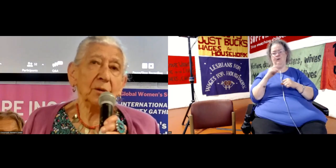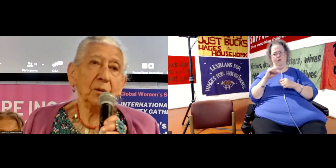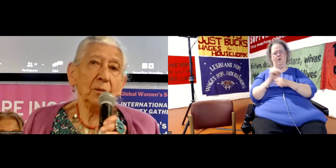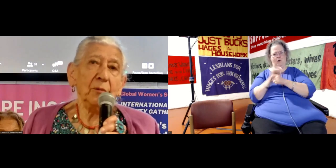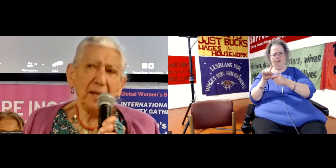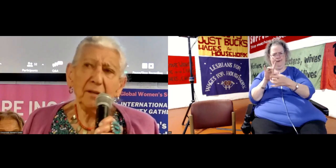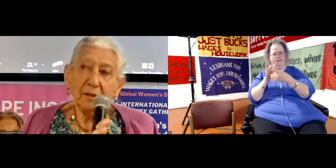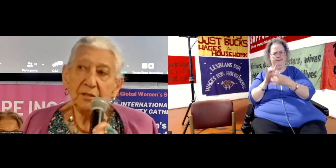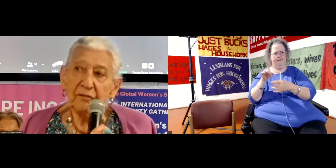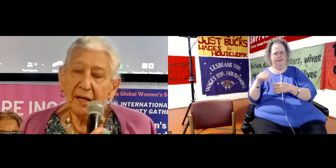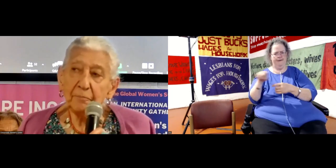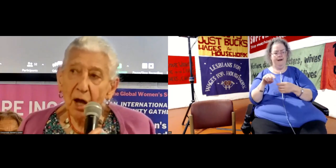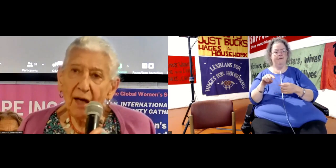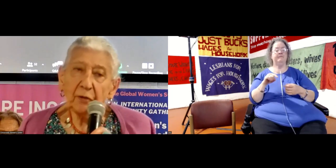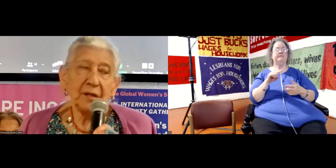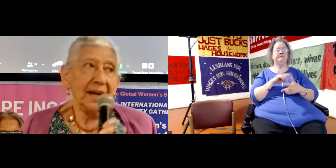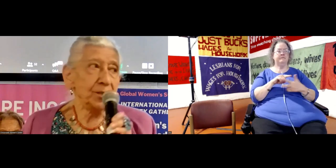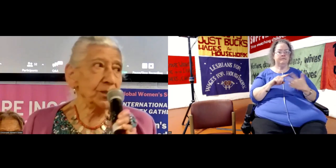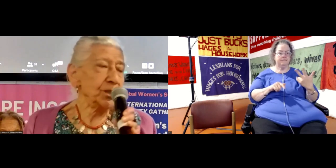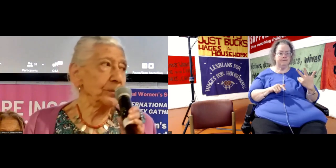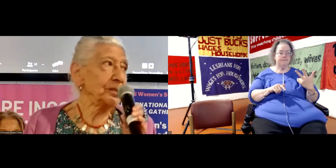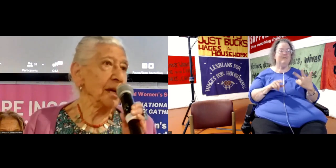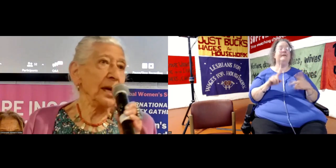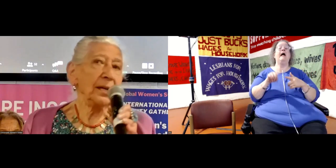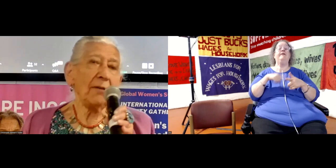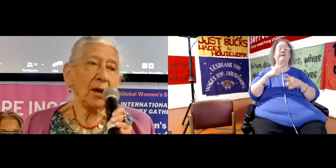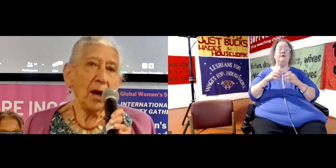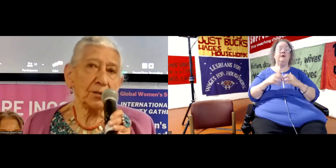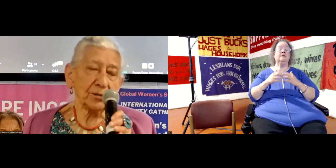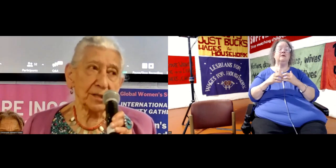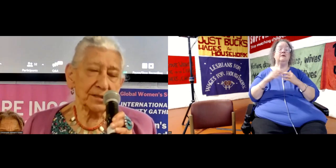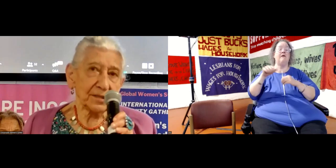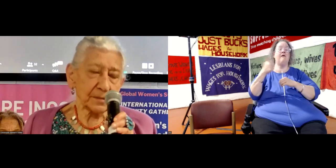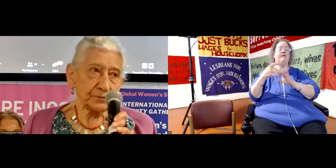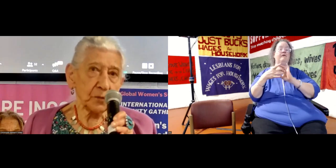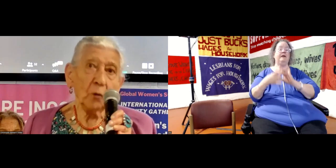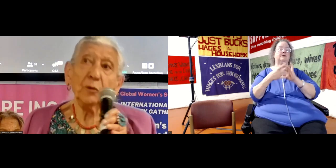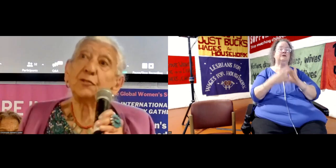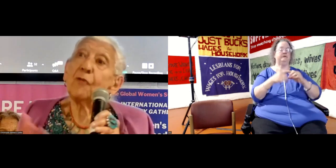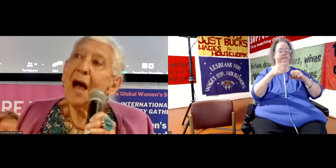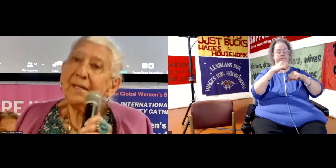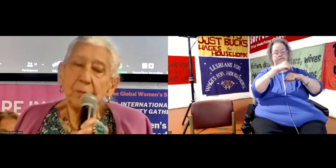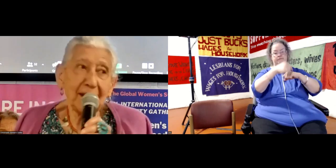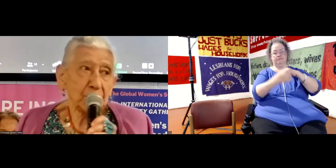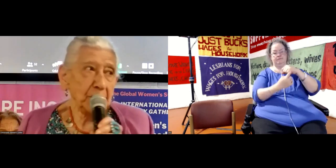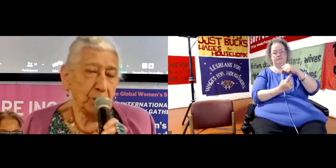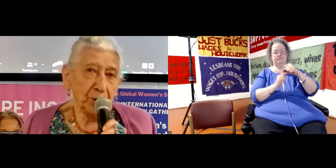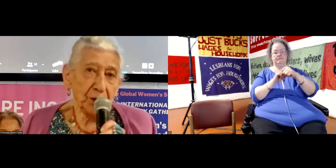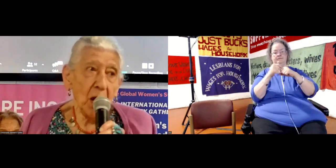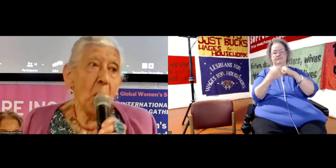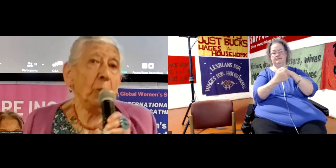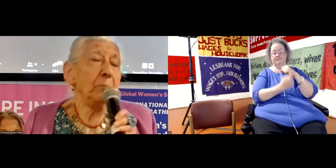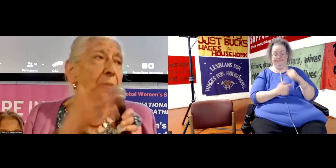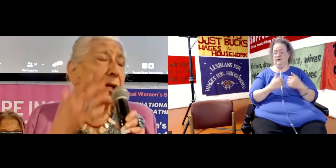And we developed other relationships in other countries. We tried the best we